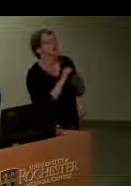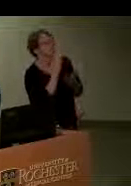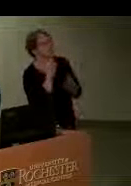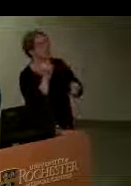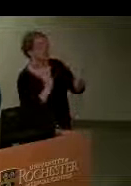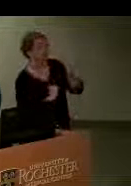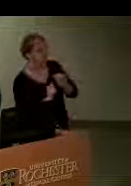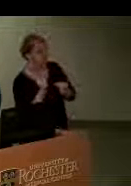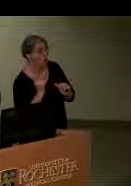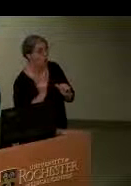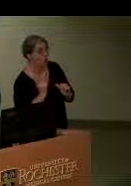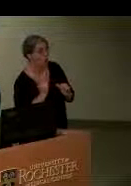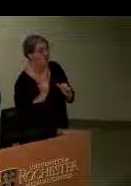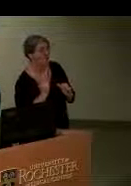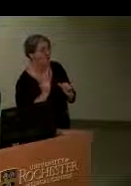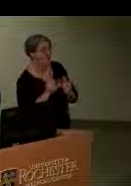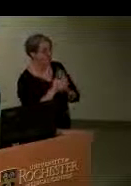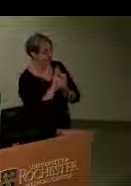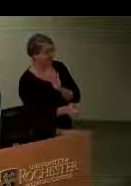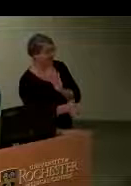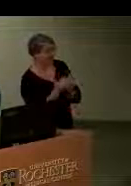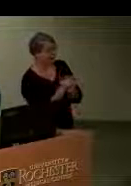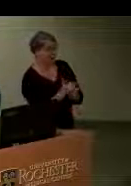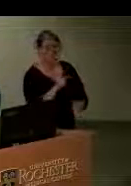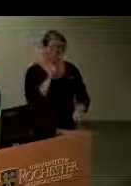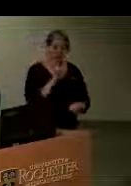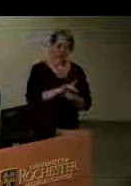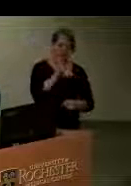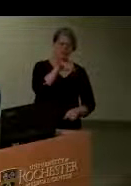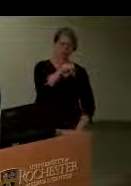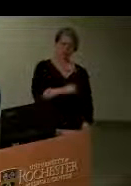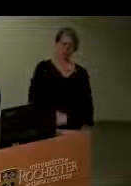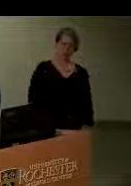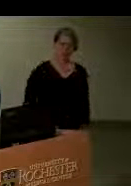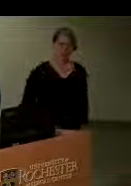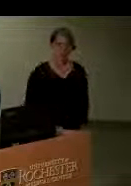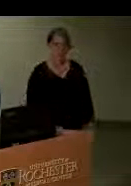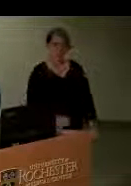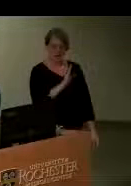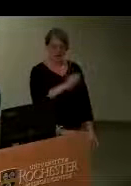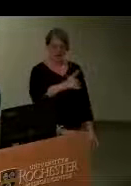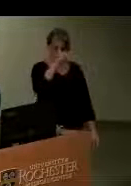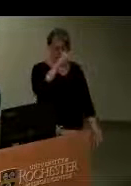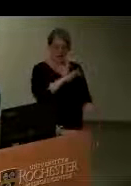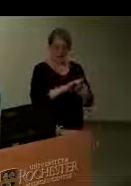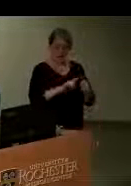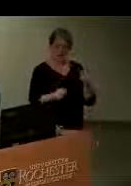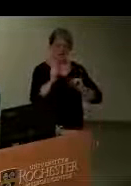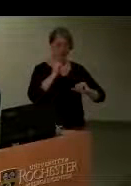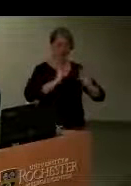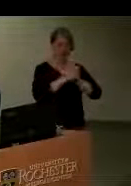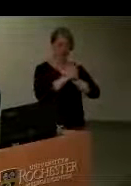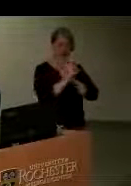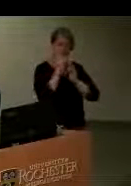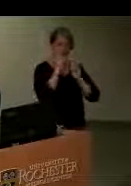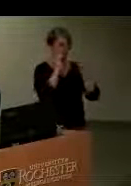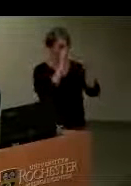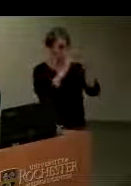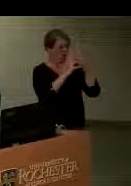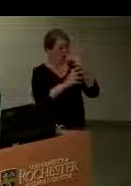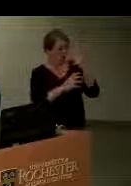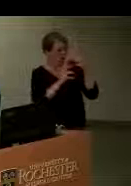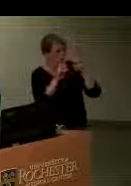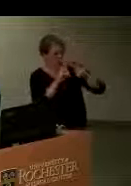theater, going to school for theater helped? He says, absolutely. I never thought of that. He says, but absolutely. He says, it's really important to